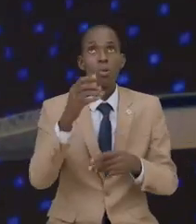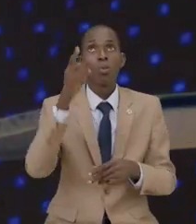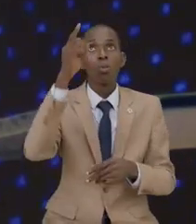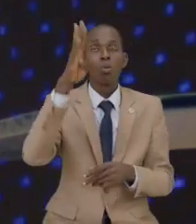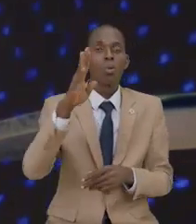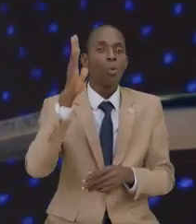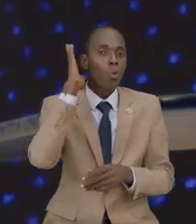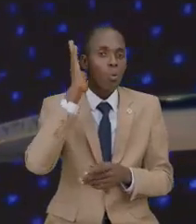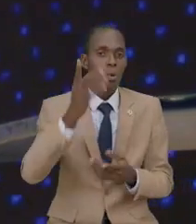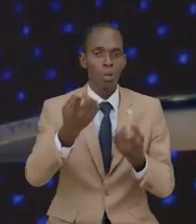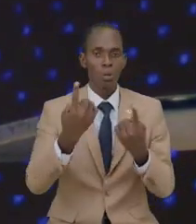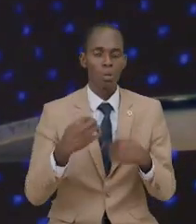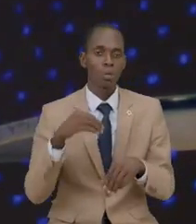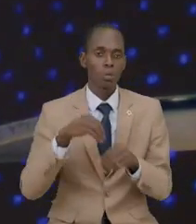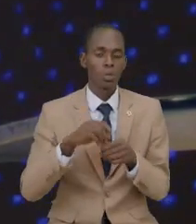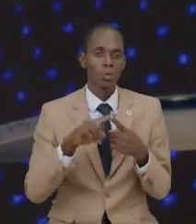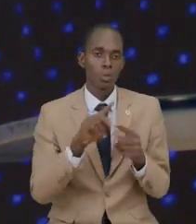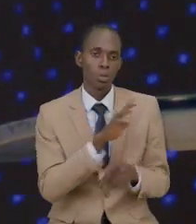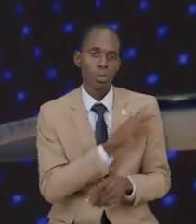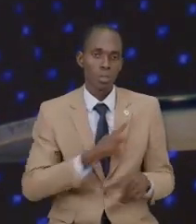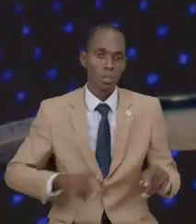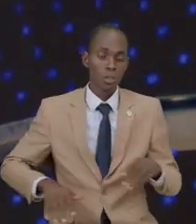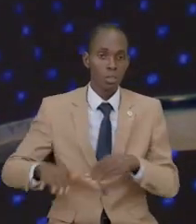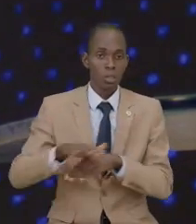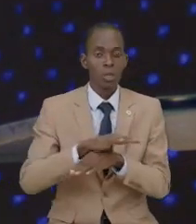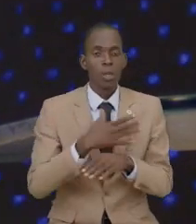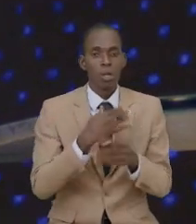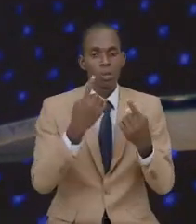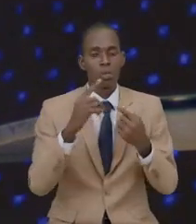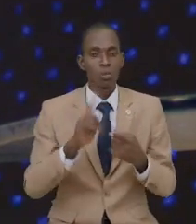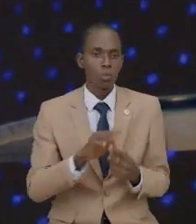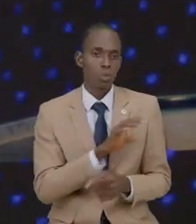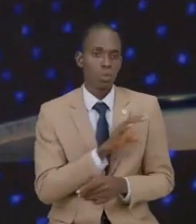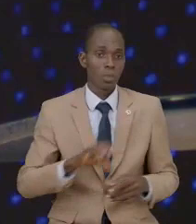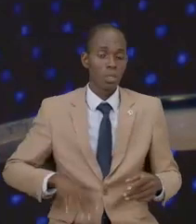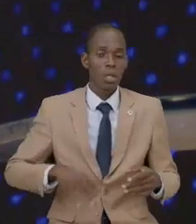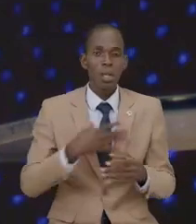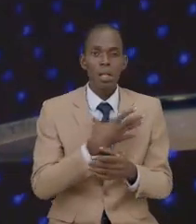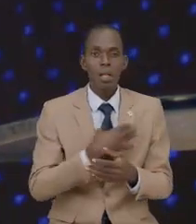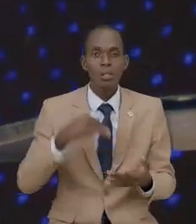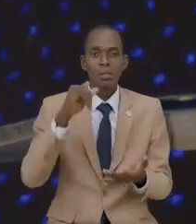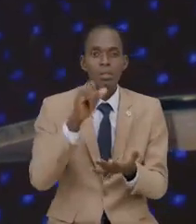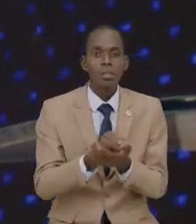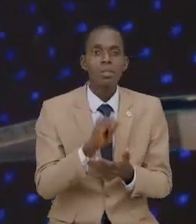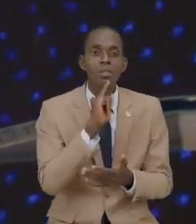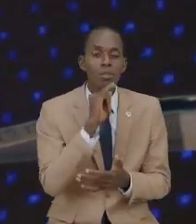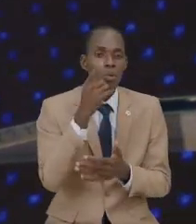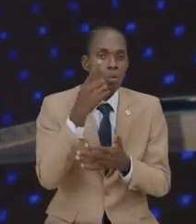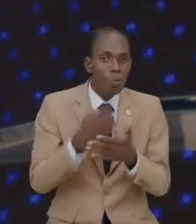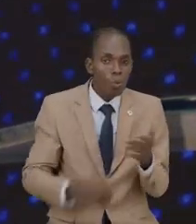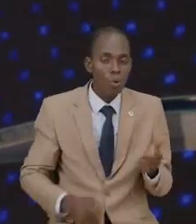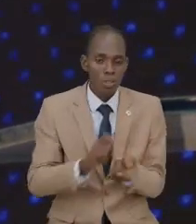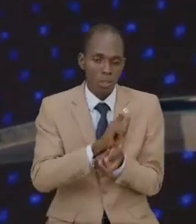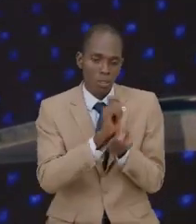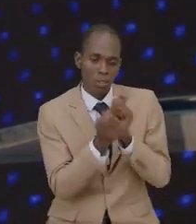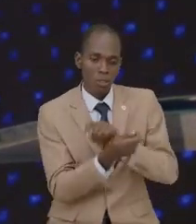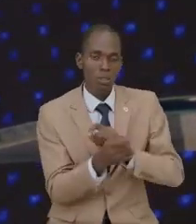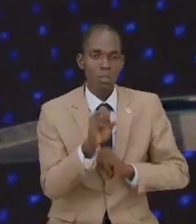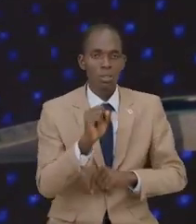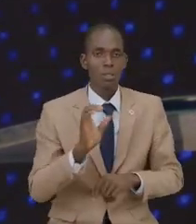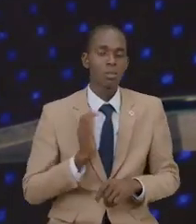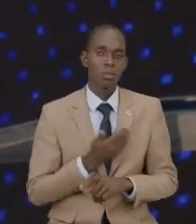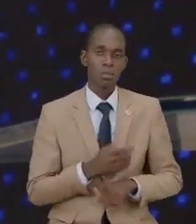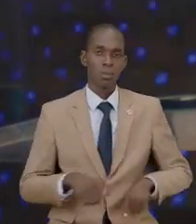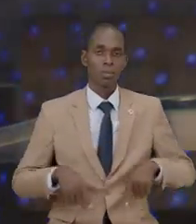come into the kingdom and we come to Christ. And that is what transforms our lives.